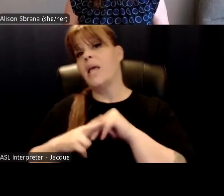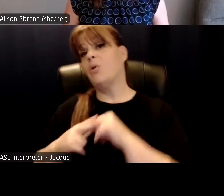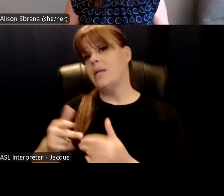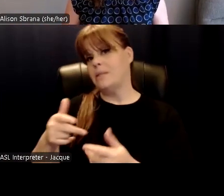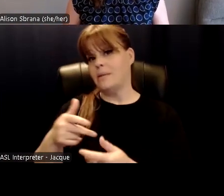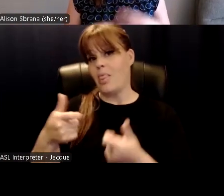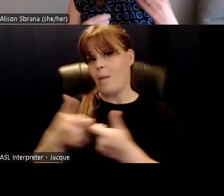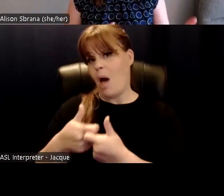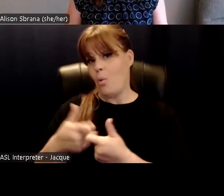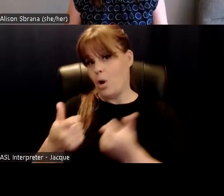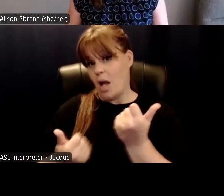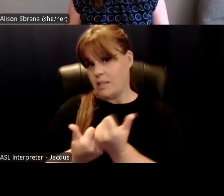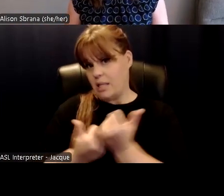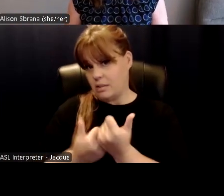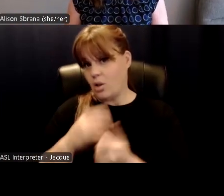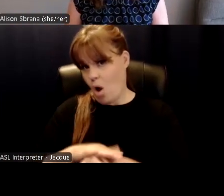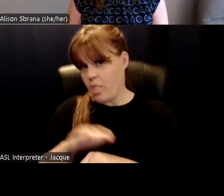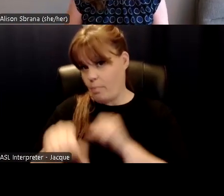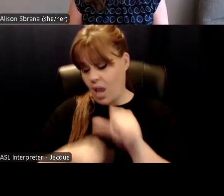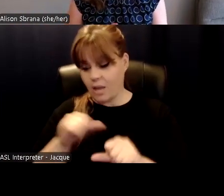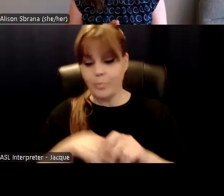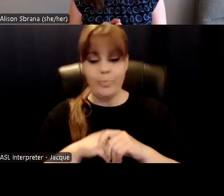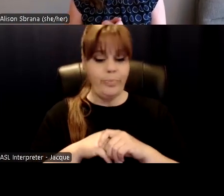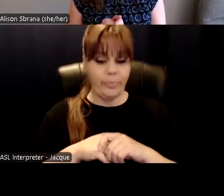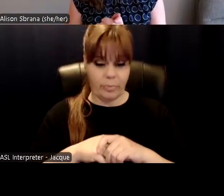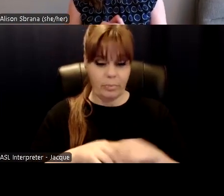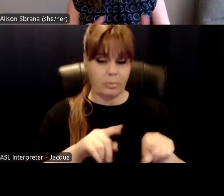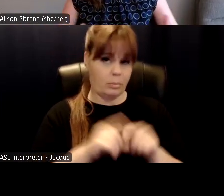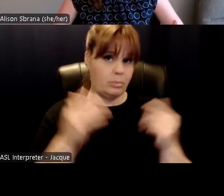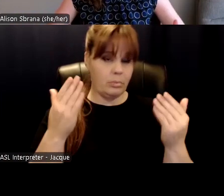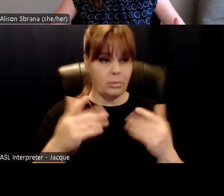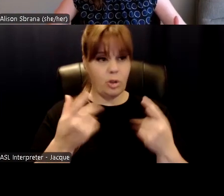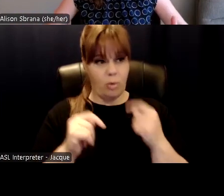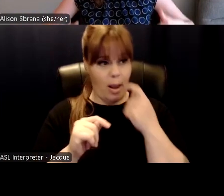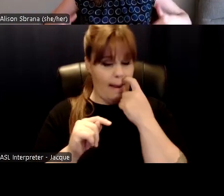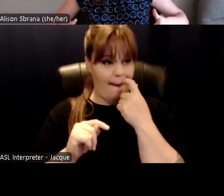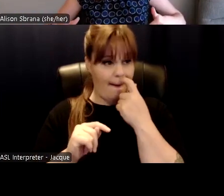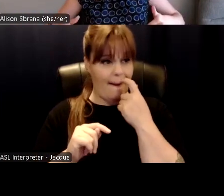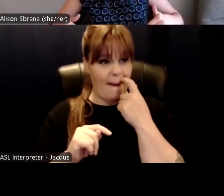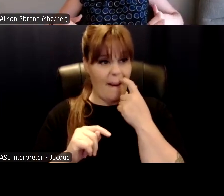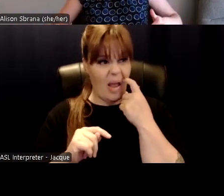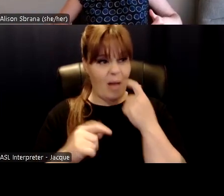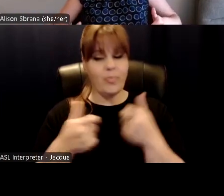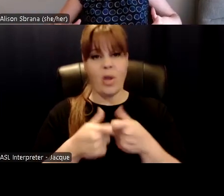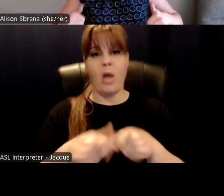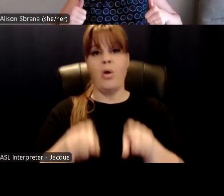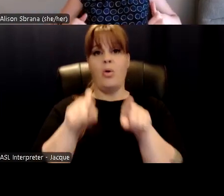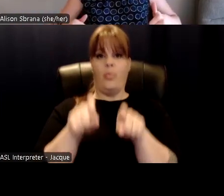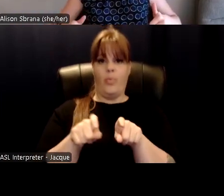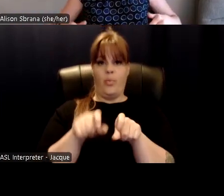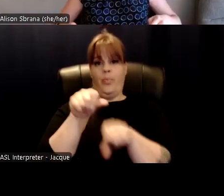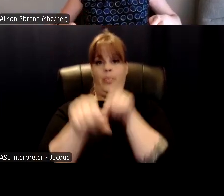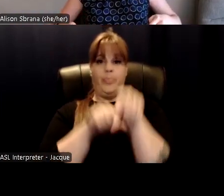bike. I also then went on to try an electronic recumbent mountain bike